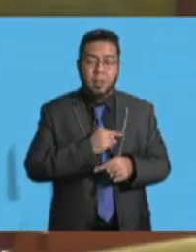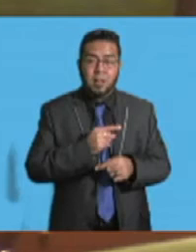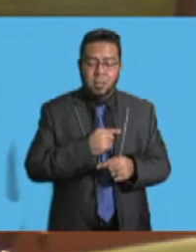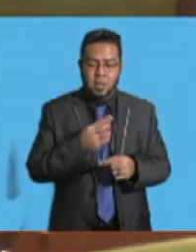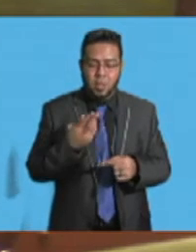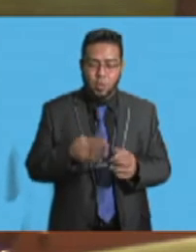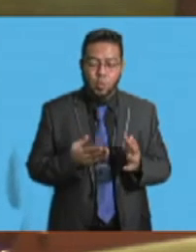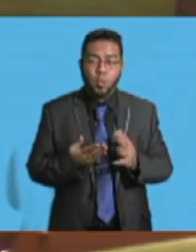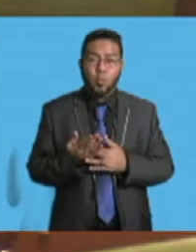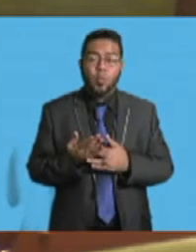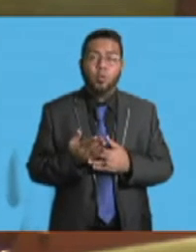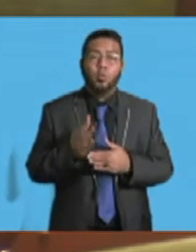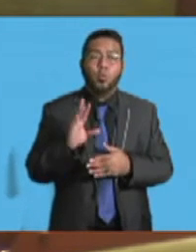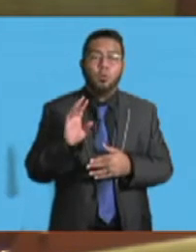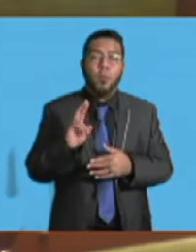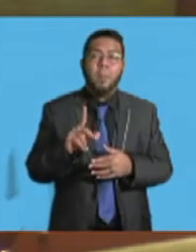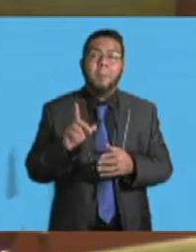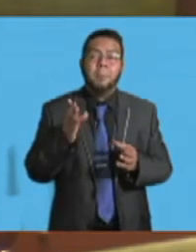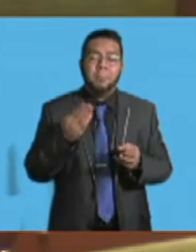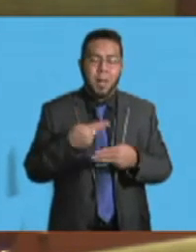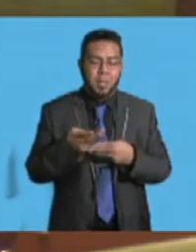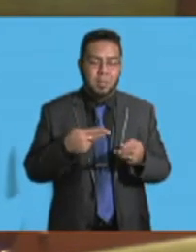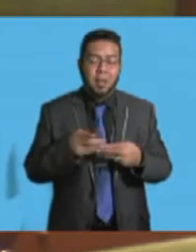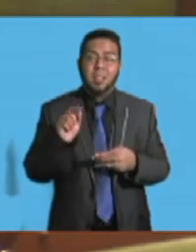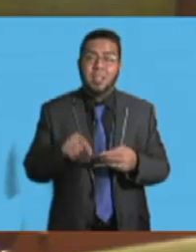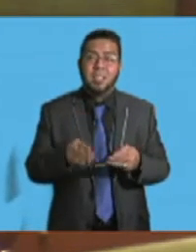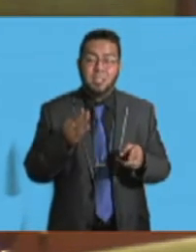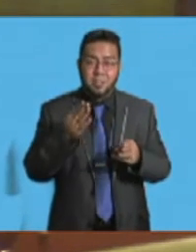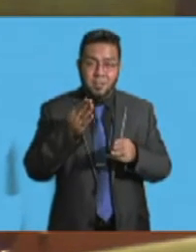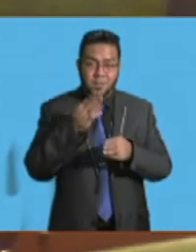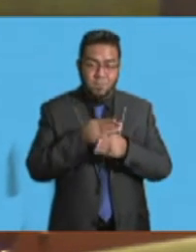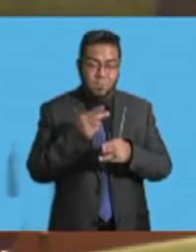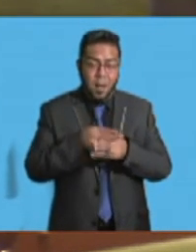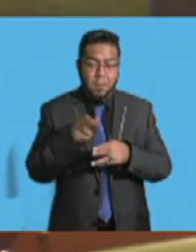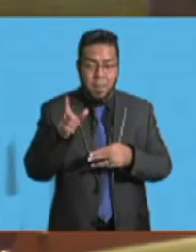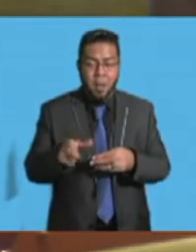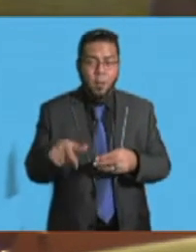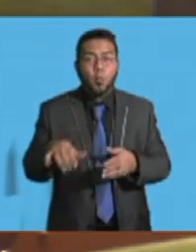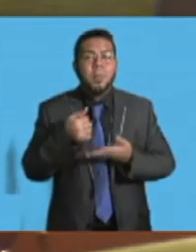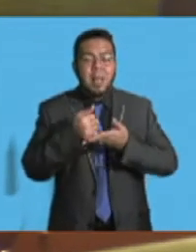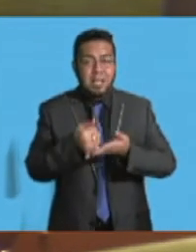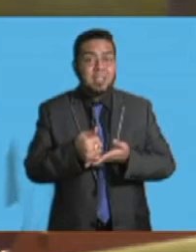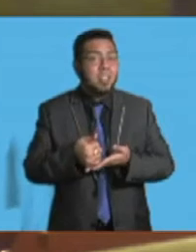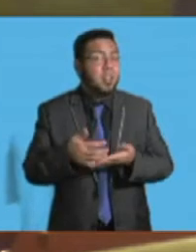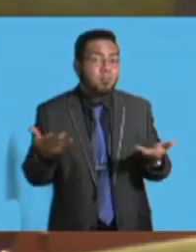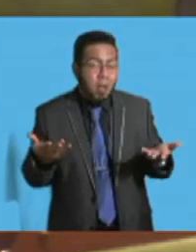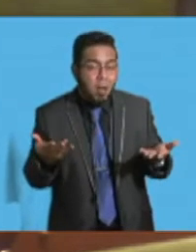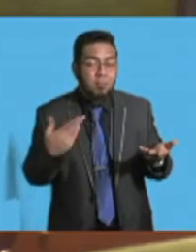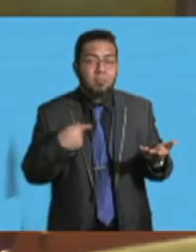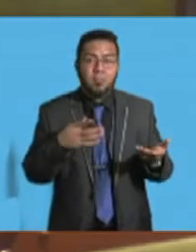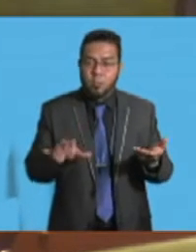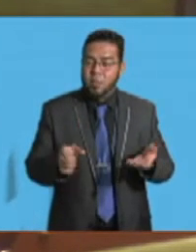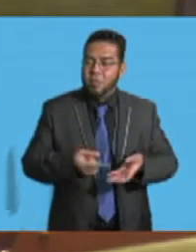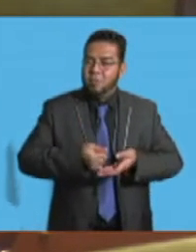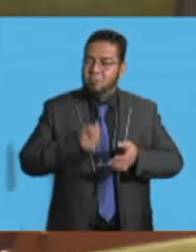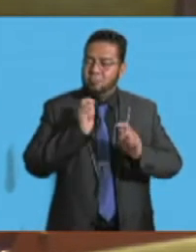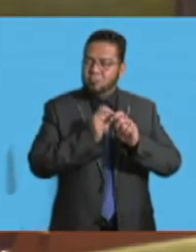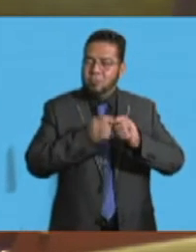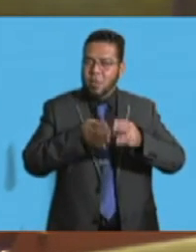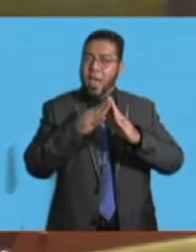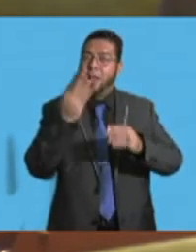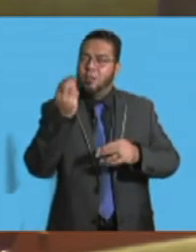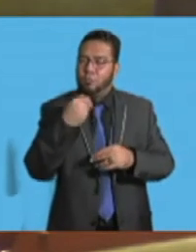the slaughterhouse to formal markets. These smallholder farmers will also be assisted with renovation of infrastructures and nutrition